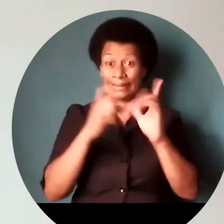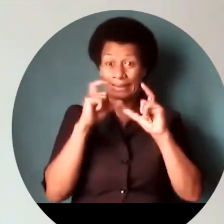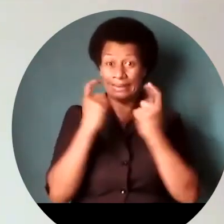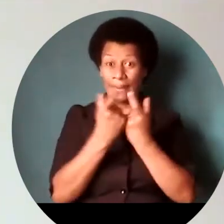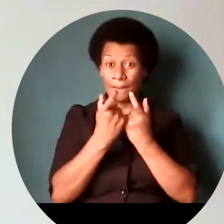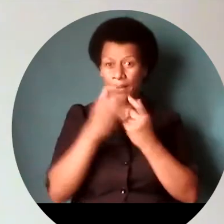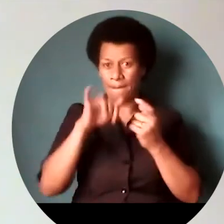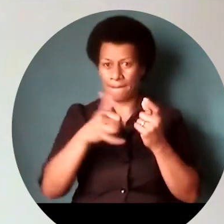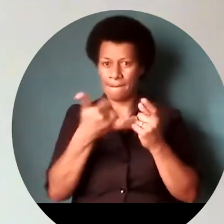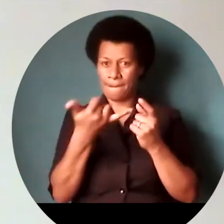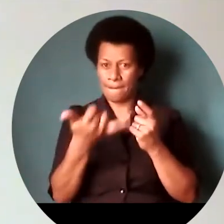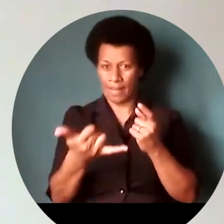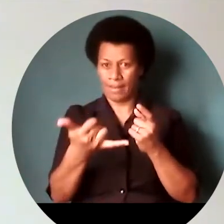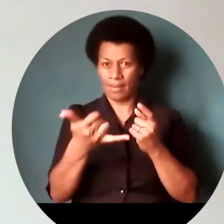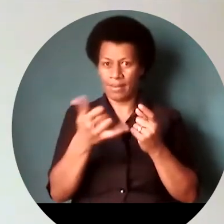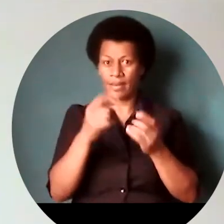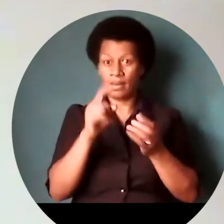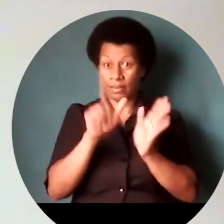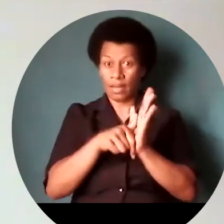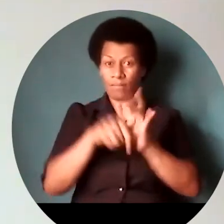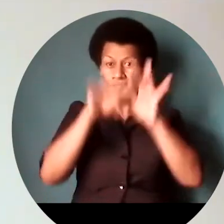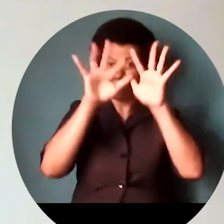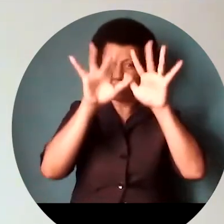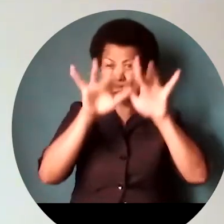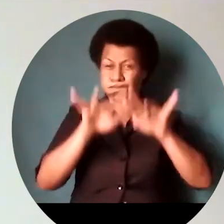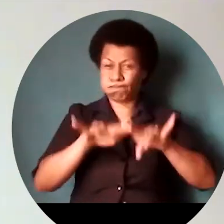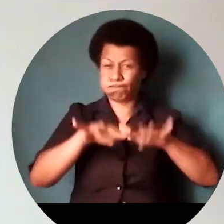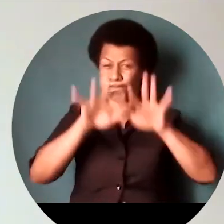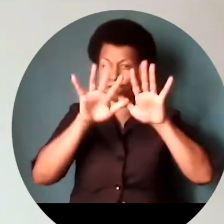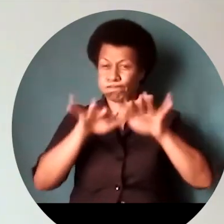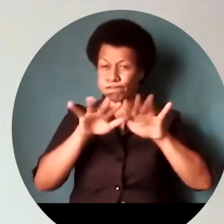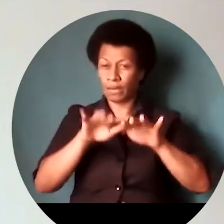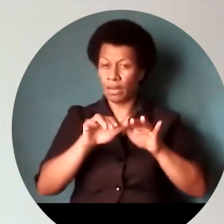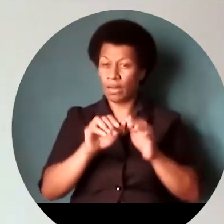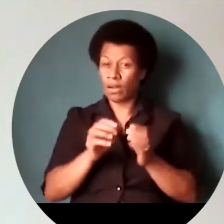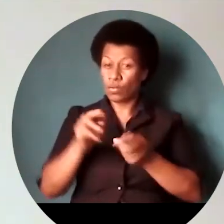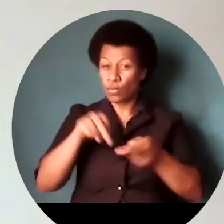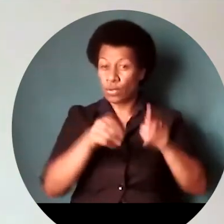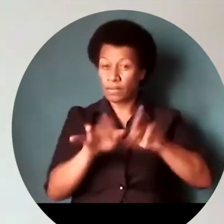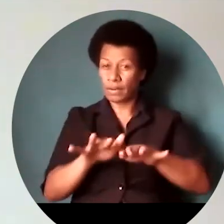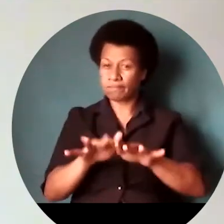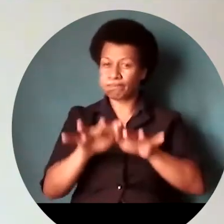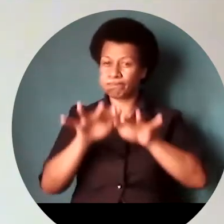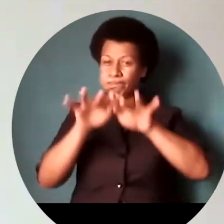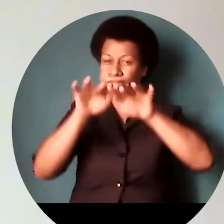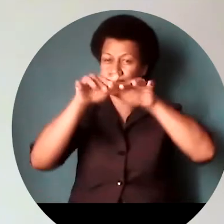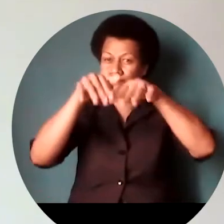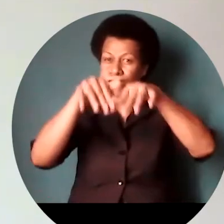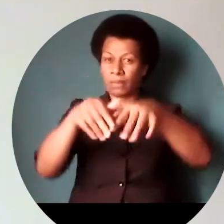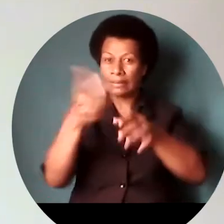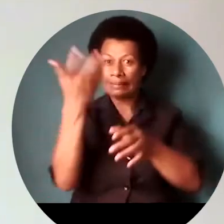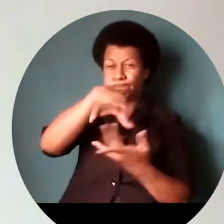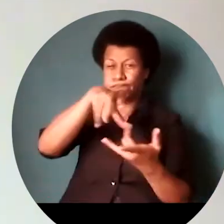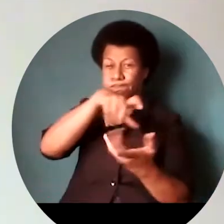sourced from the spring and provide alternative ways to source water to the